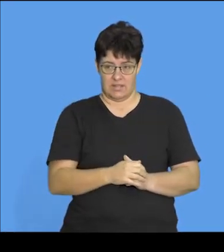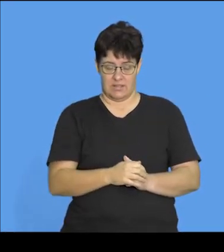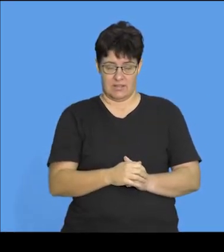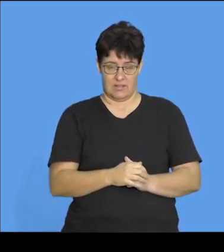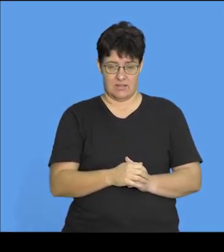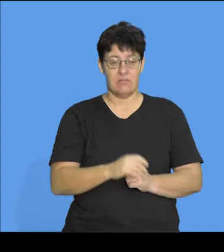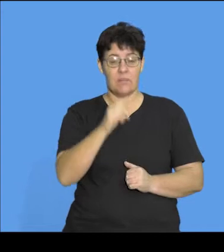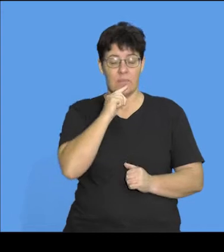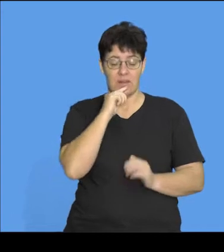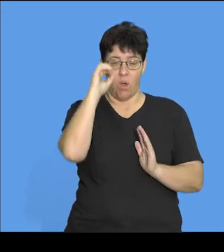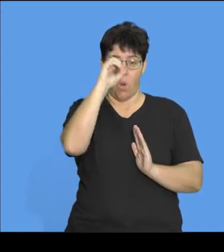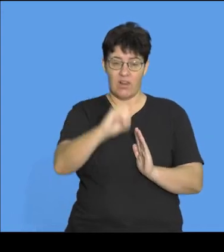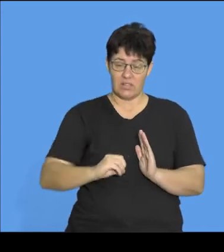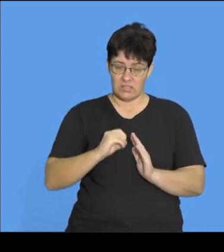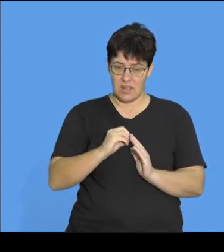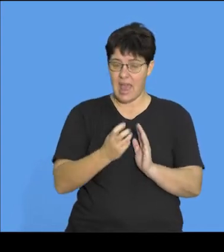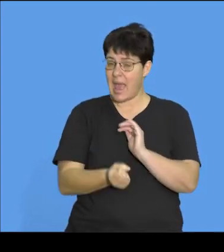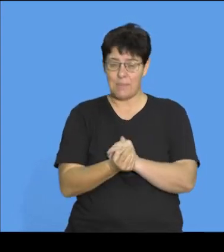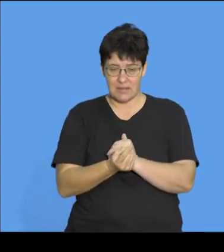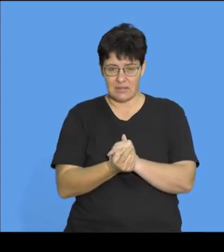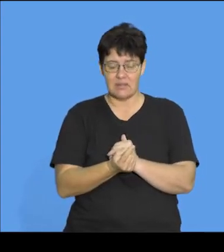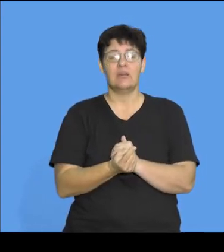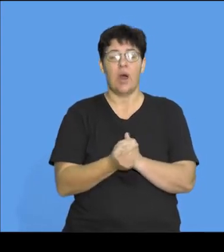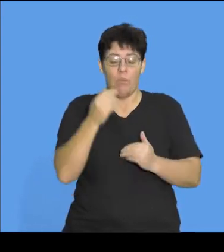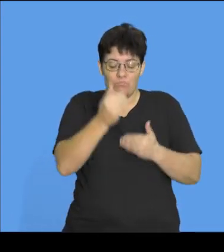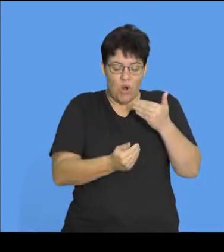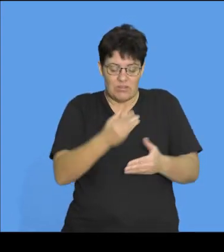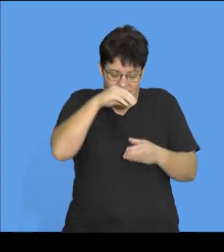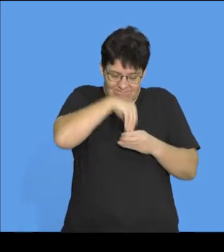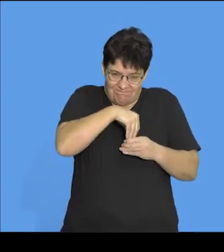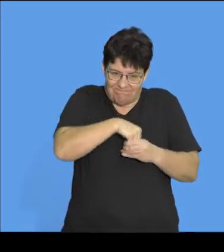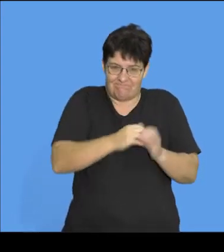that ovulation has got to do with some process that occurs in the ovary.